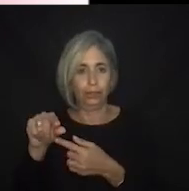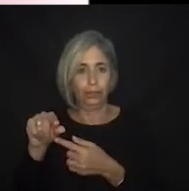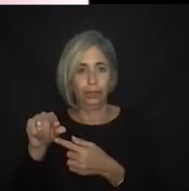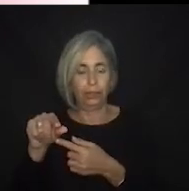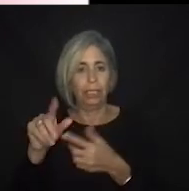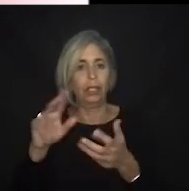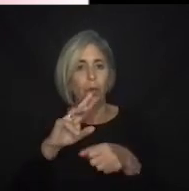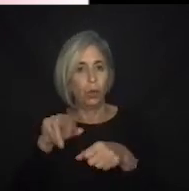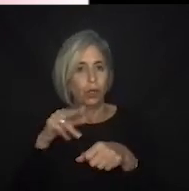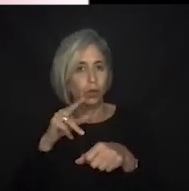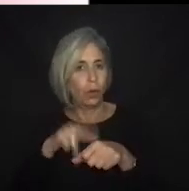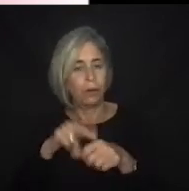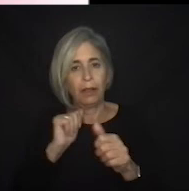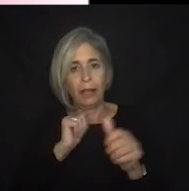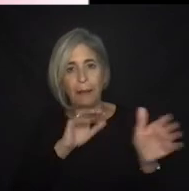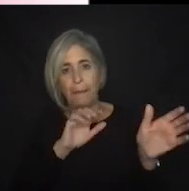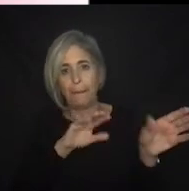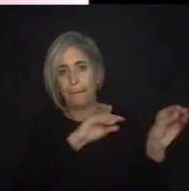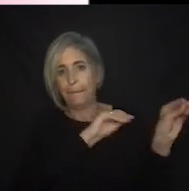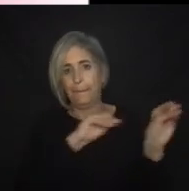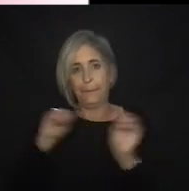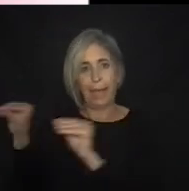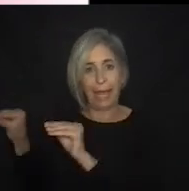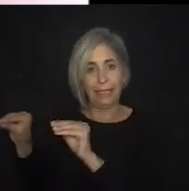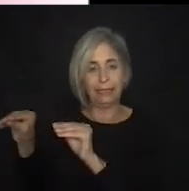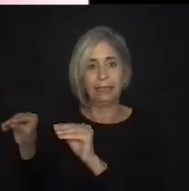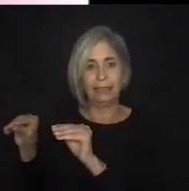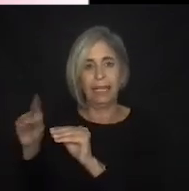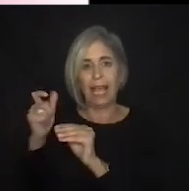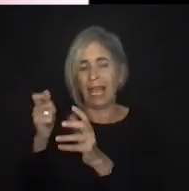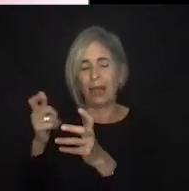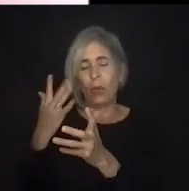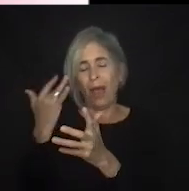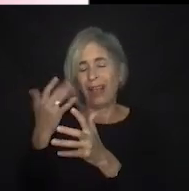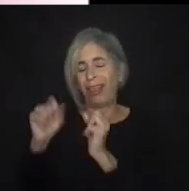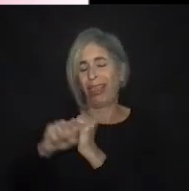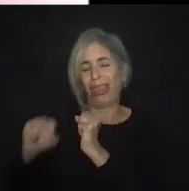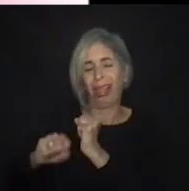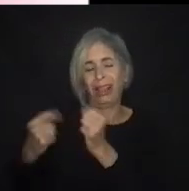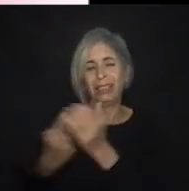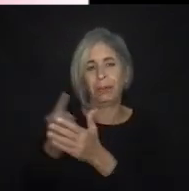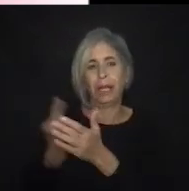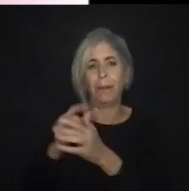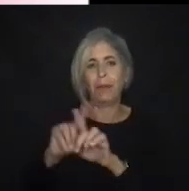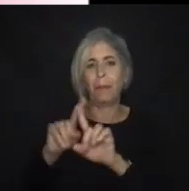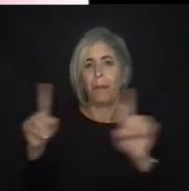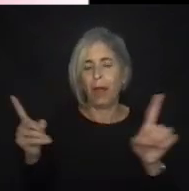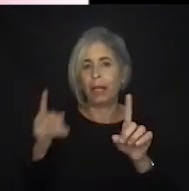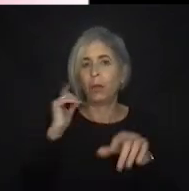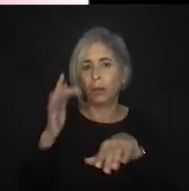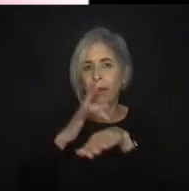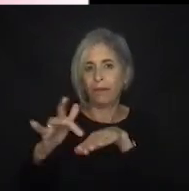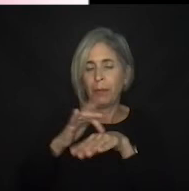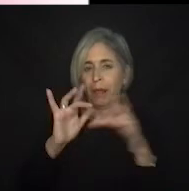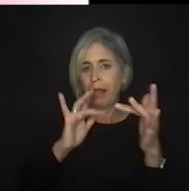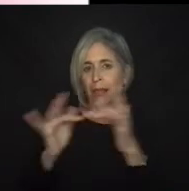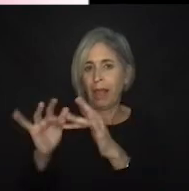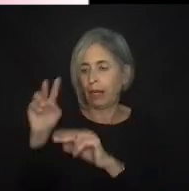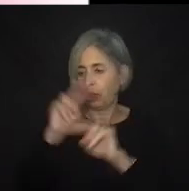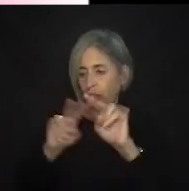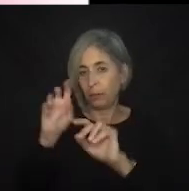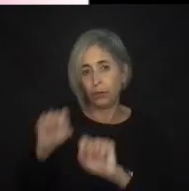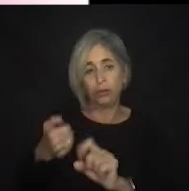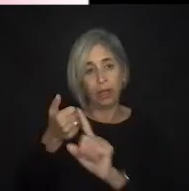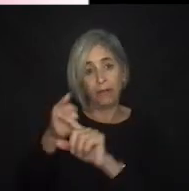would normally pass in as the first few parameters just because it tends to be really lengthy, but that is easily available online, so feel free to look that